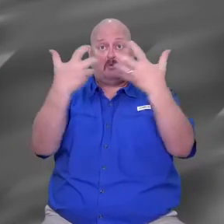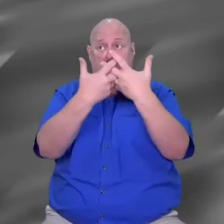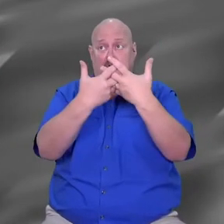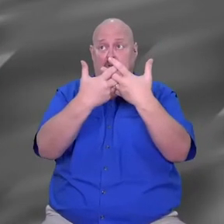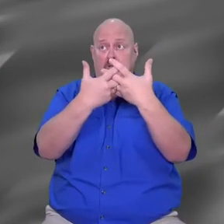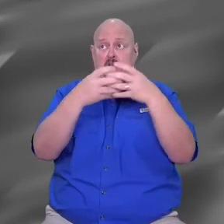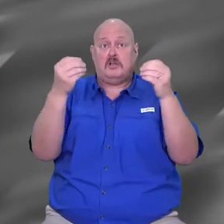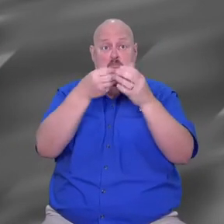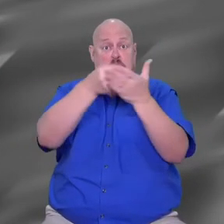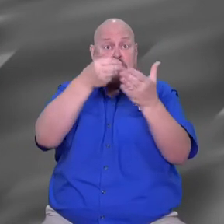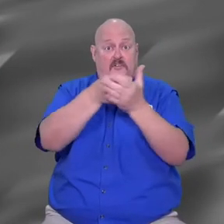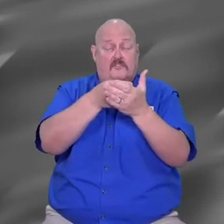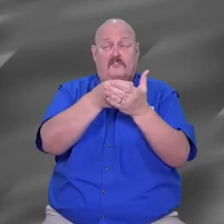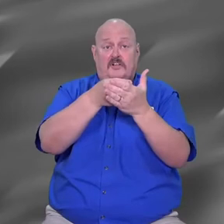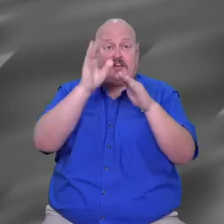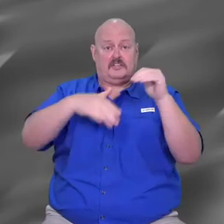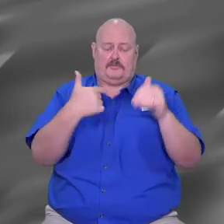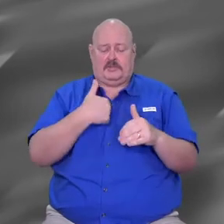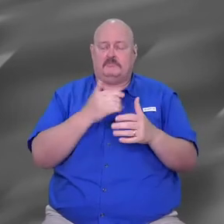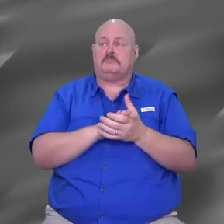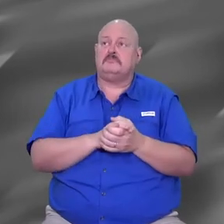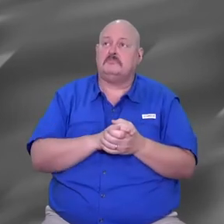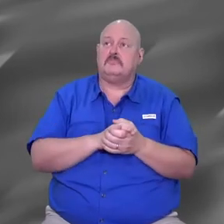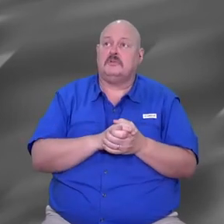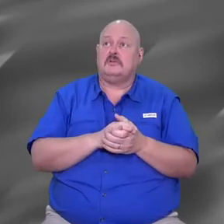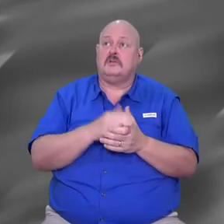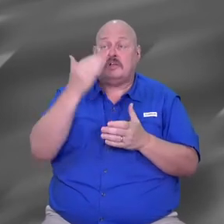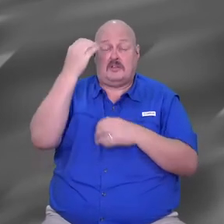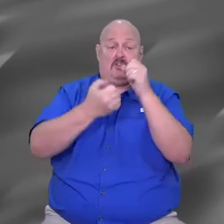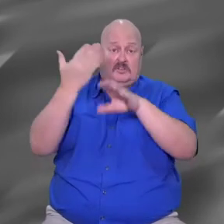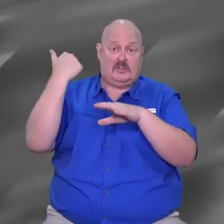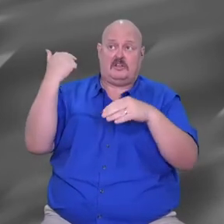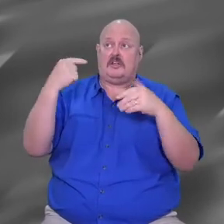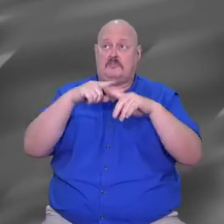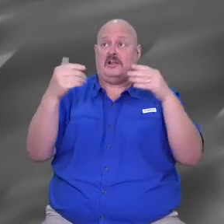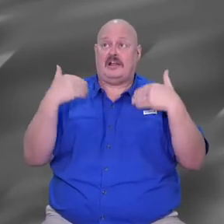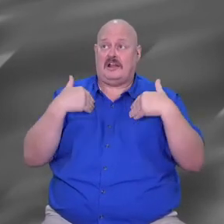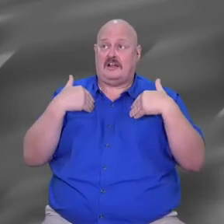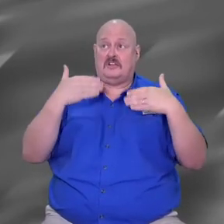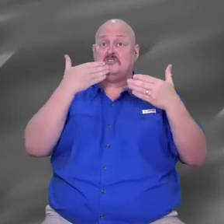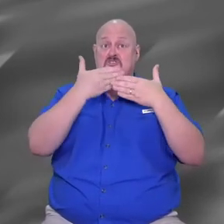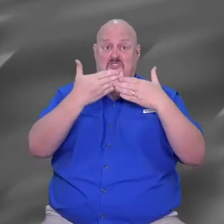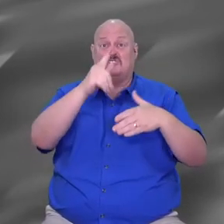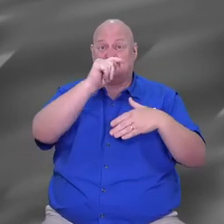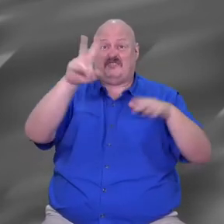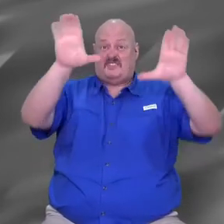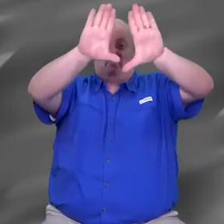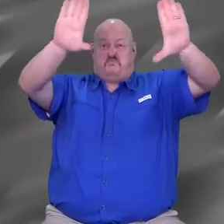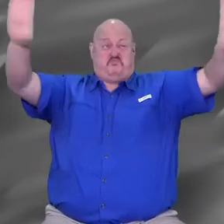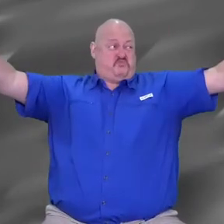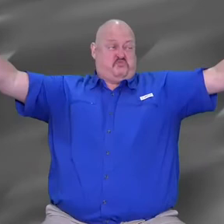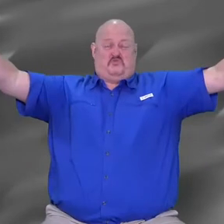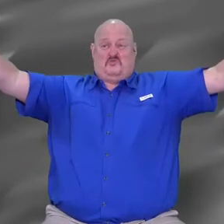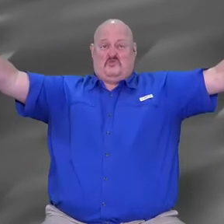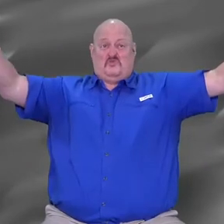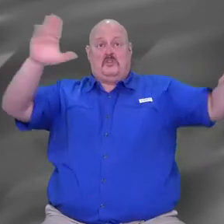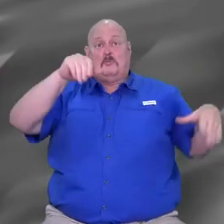more financial wherewithal than I did. And I know this was years ago, but we had a pretty good-sized television in our